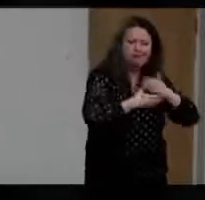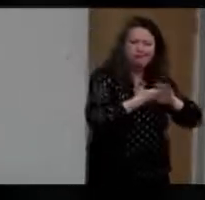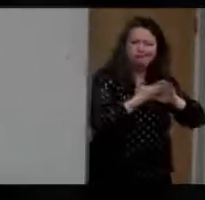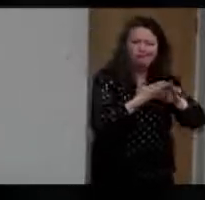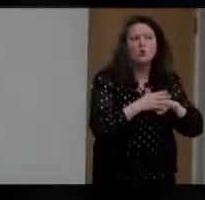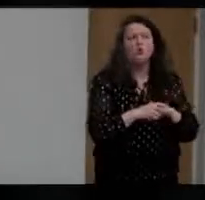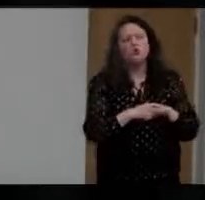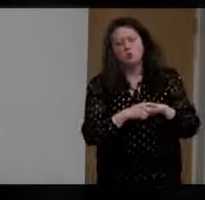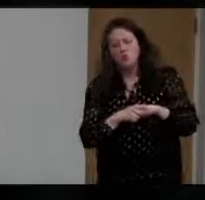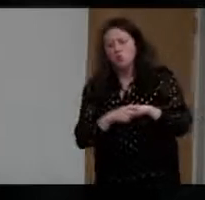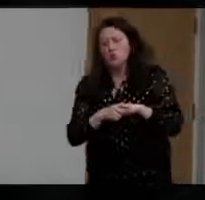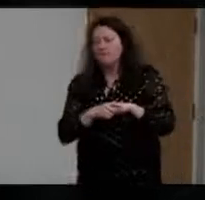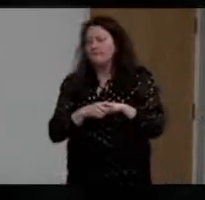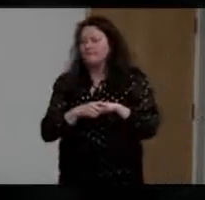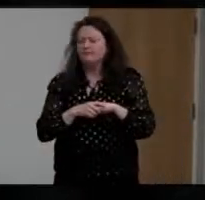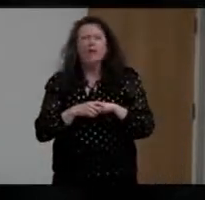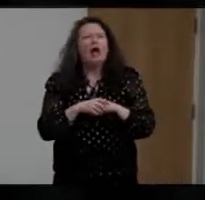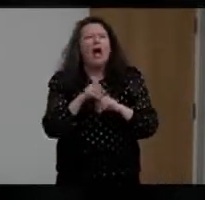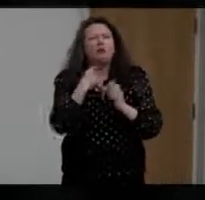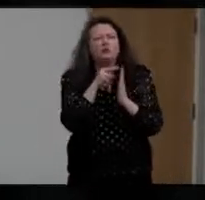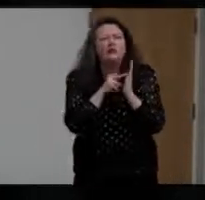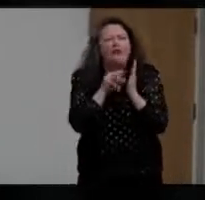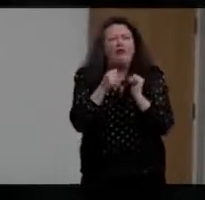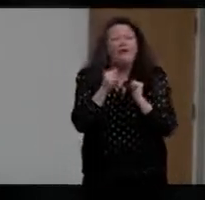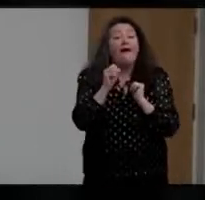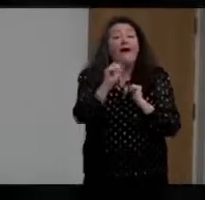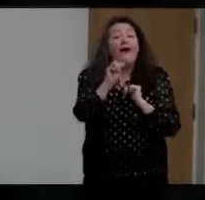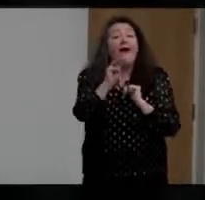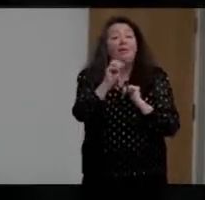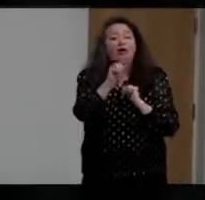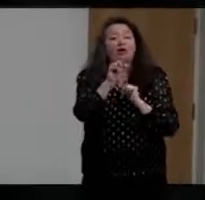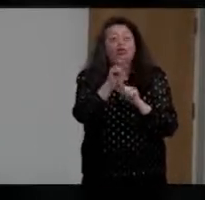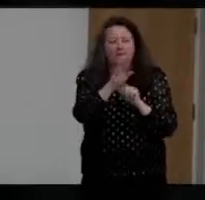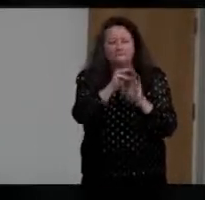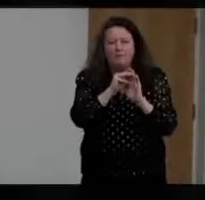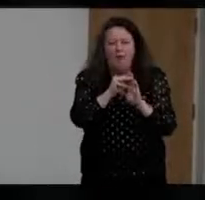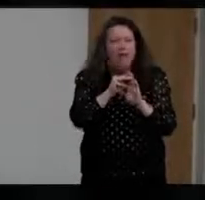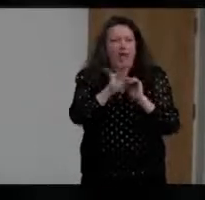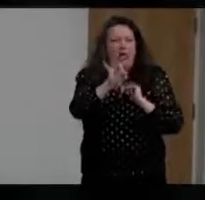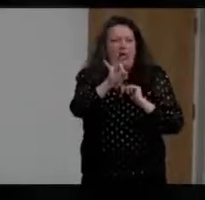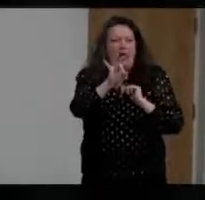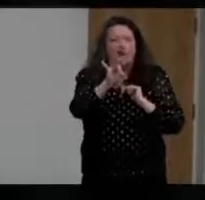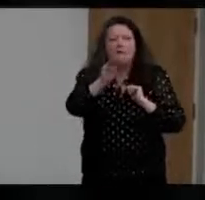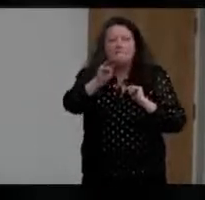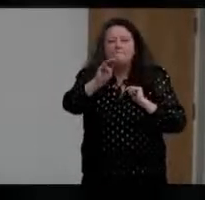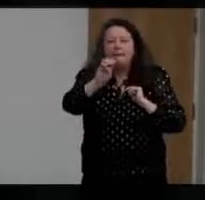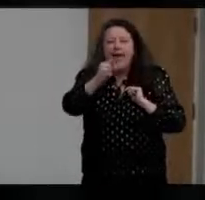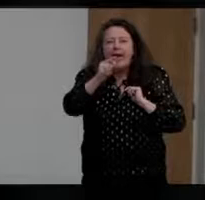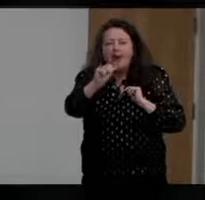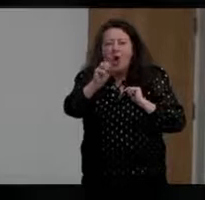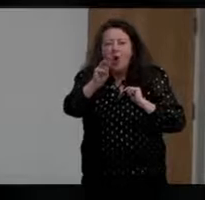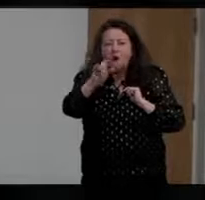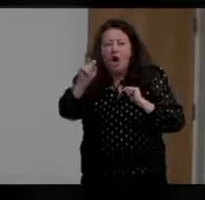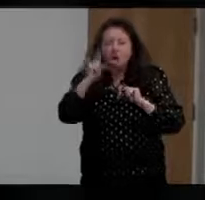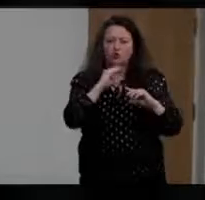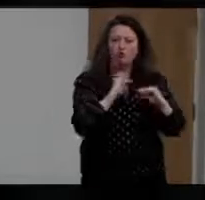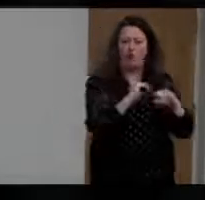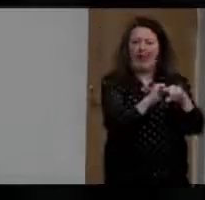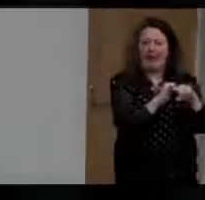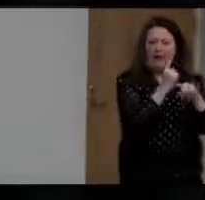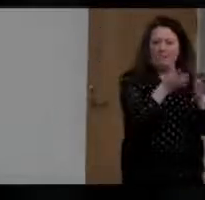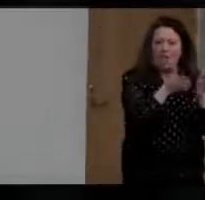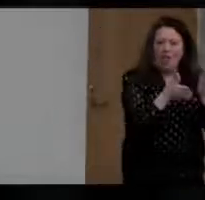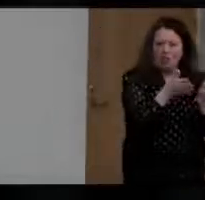read something that one of the recent models by Amazon was 800 megawatts to train the model.